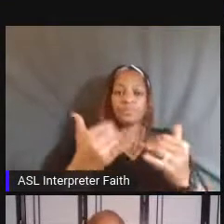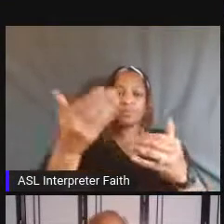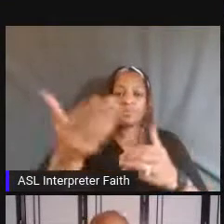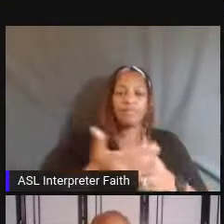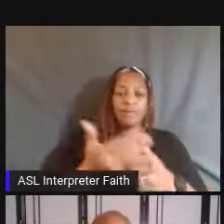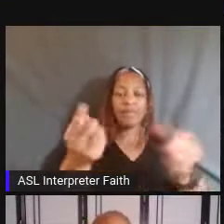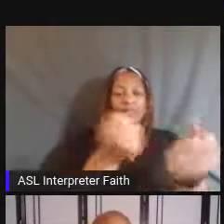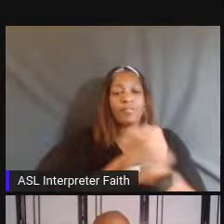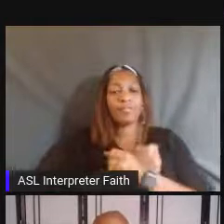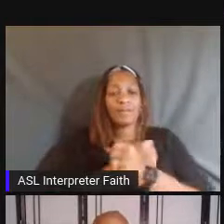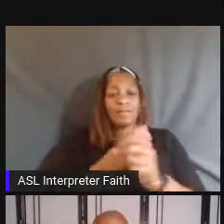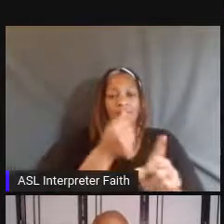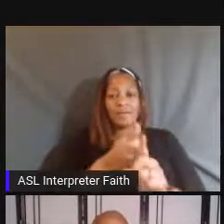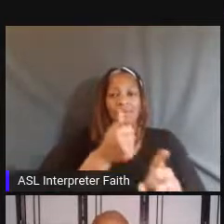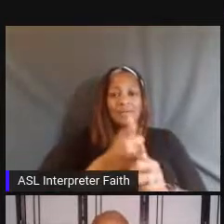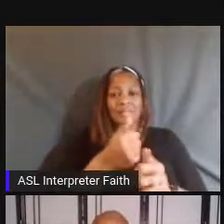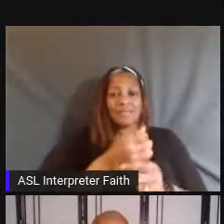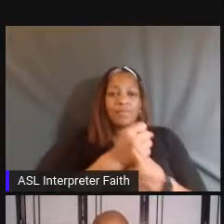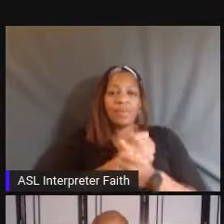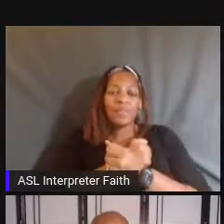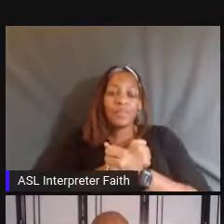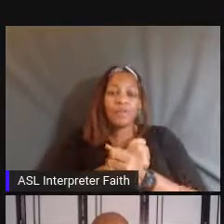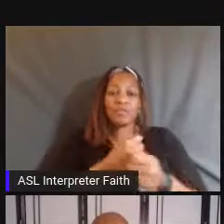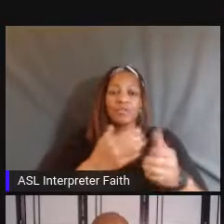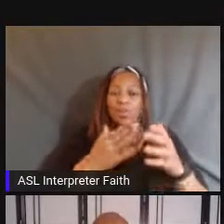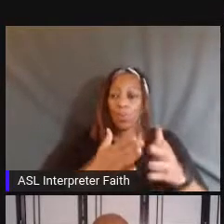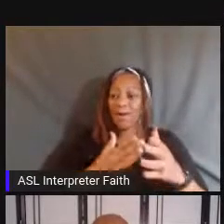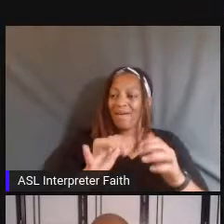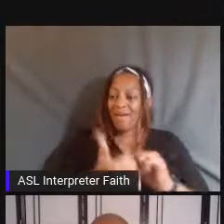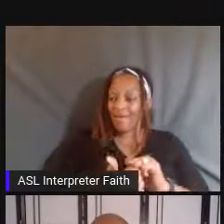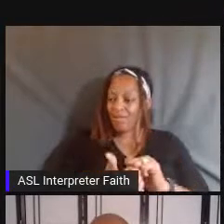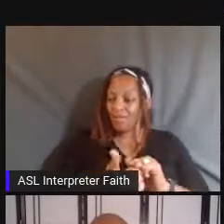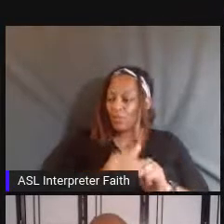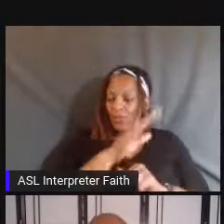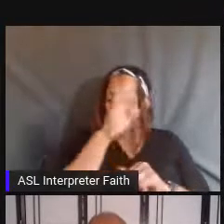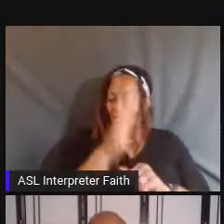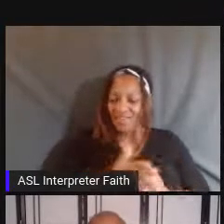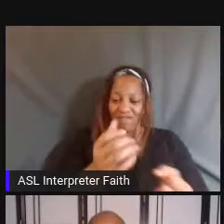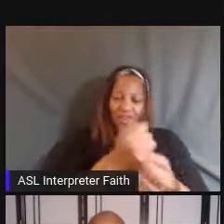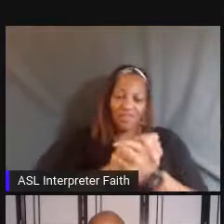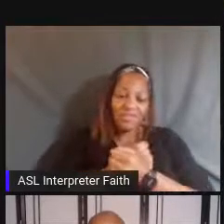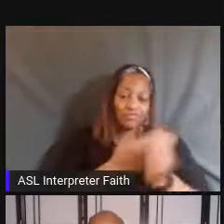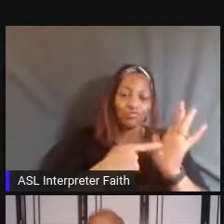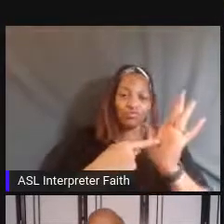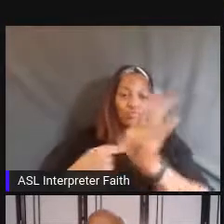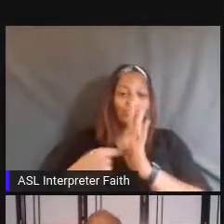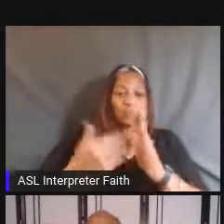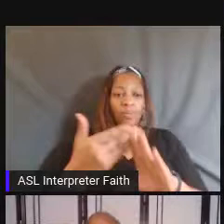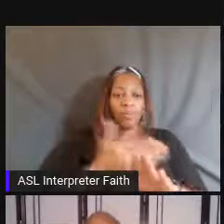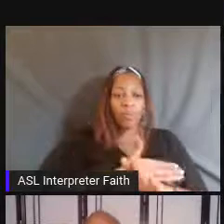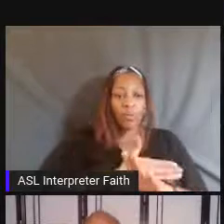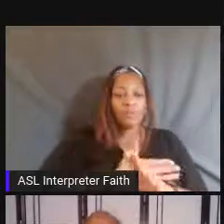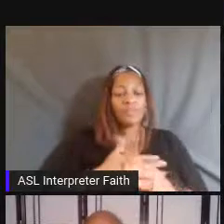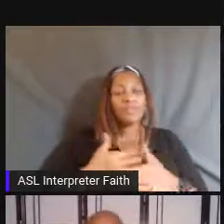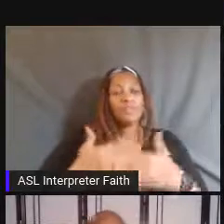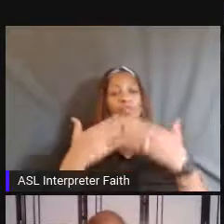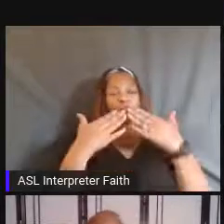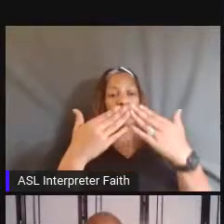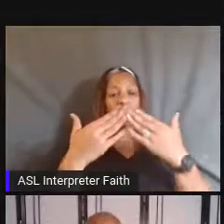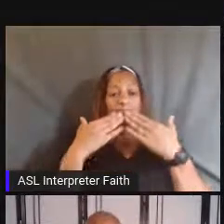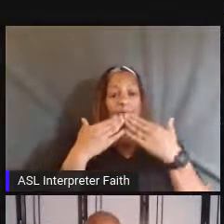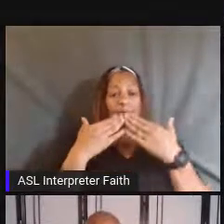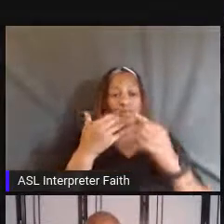ourselves in a way we have never loved ourselves before. To appreciate ourselves